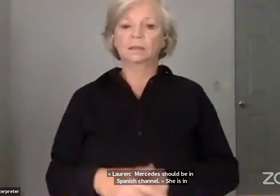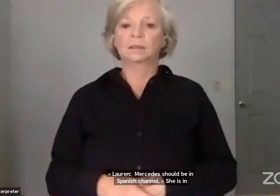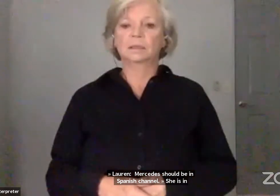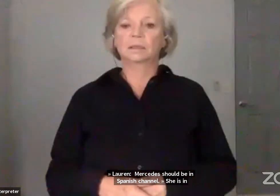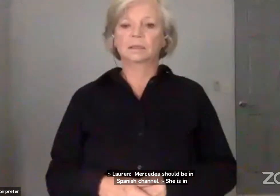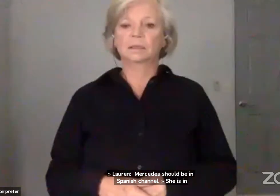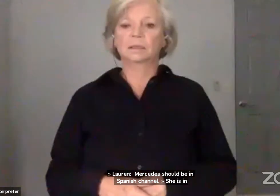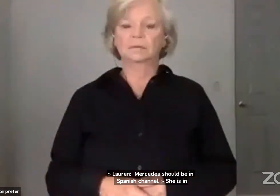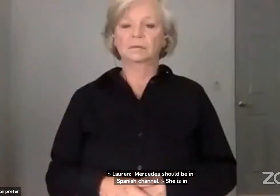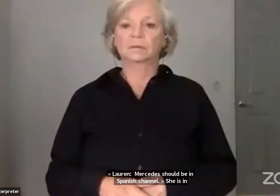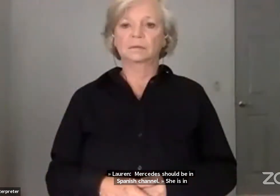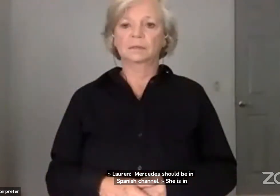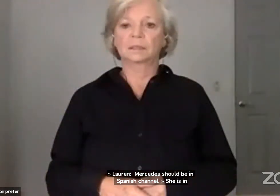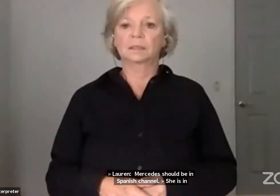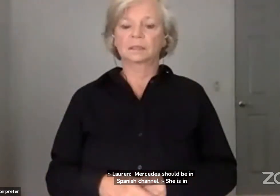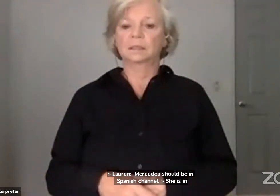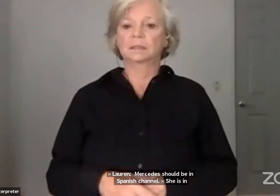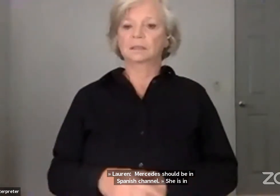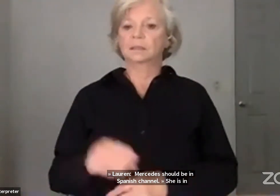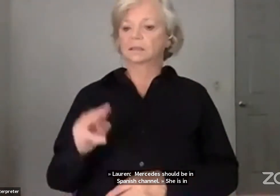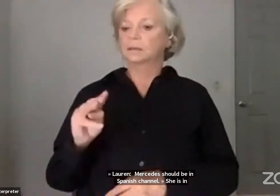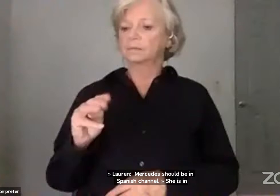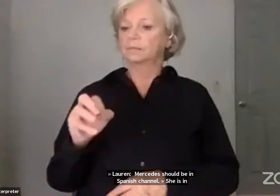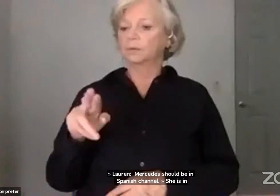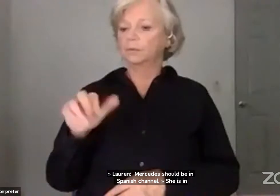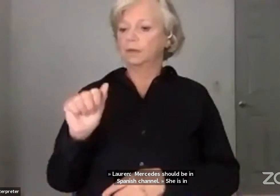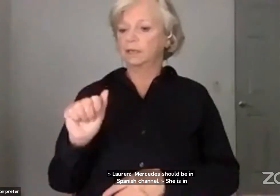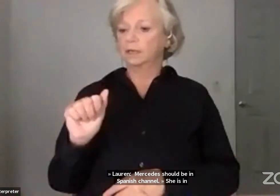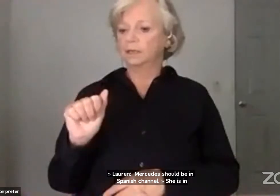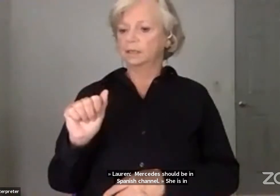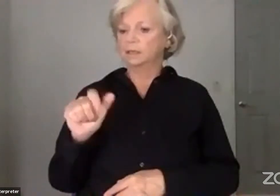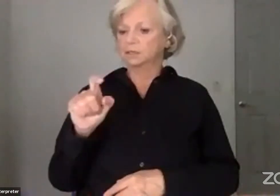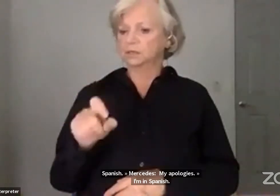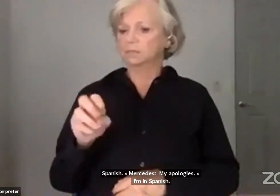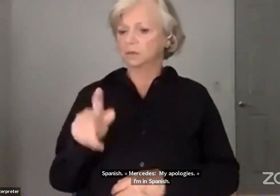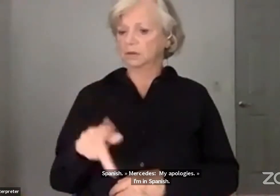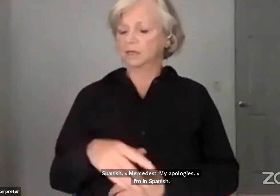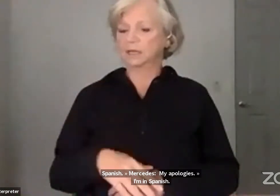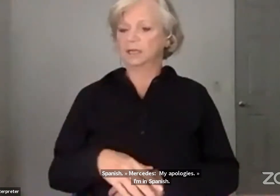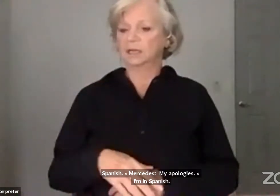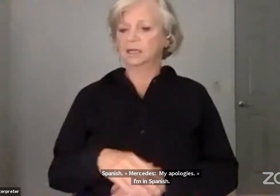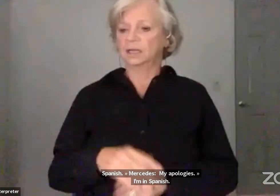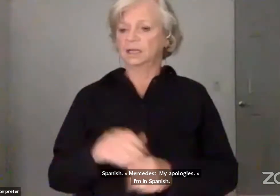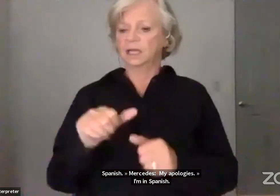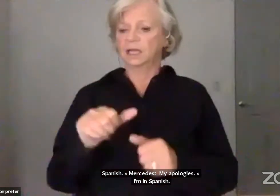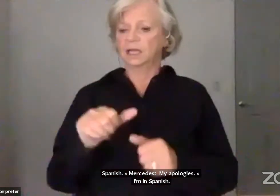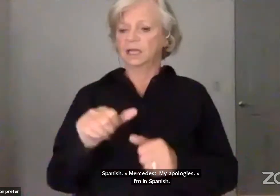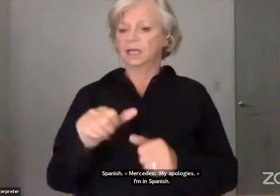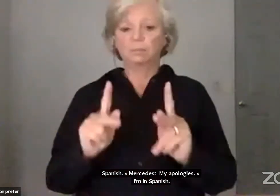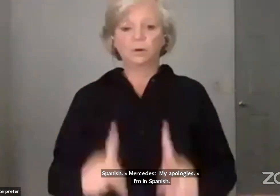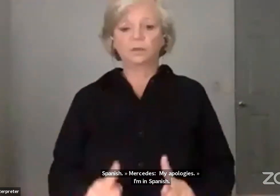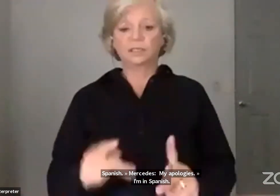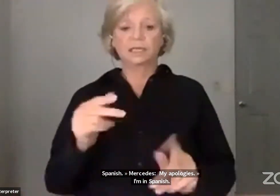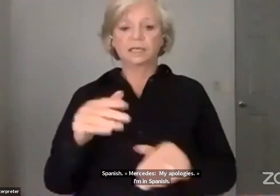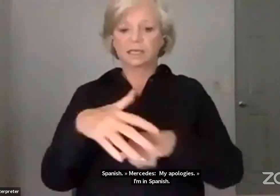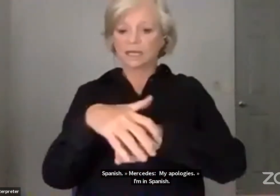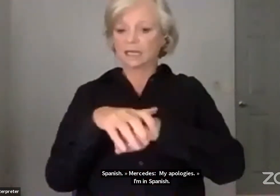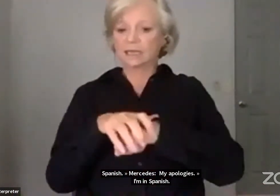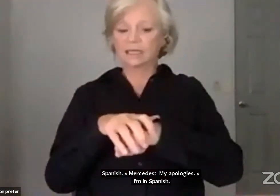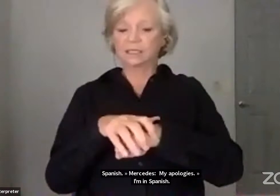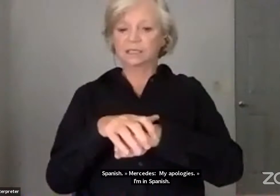español. Maria Robles should be, okay, everyone's getting English translation on the Spanish ¿Puedo channel.